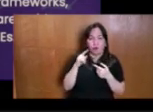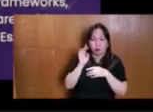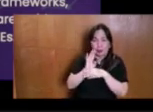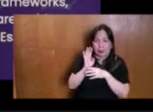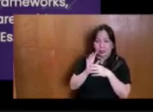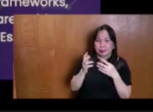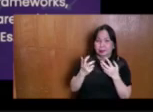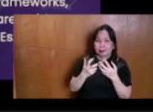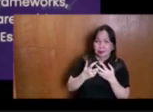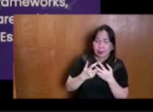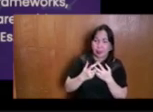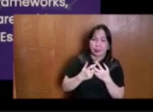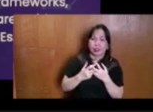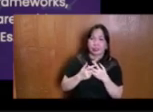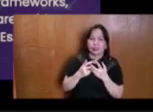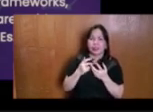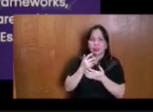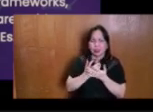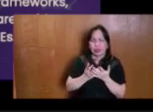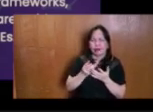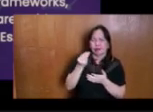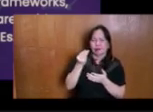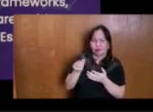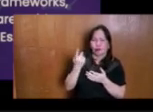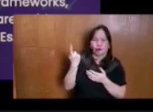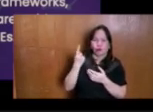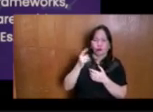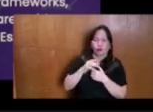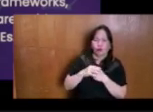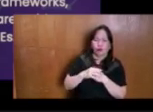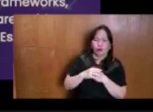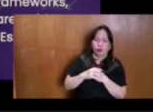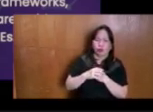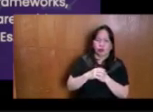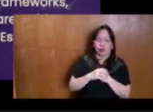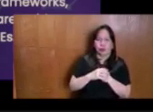or SMEs. There are just a few of them. Some